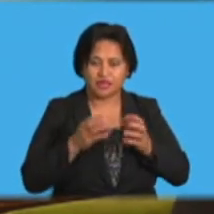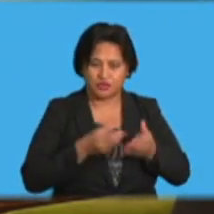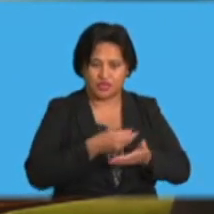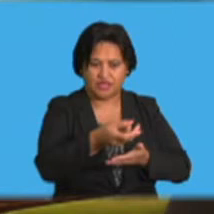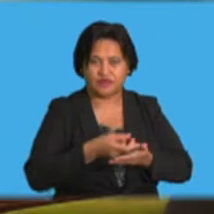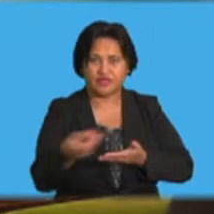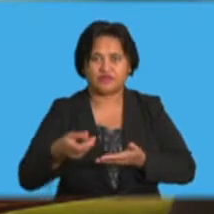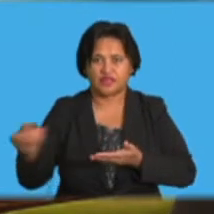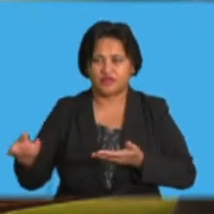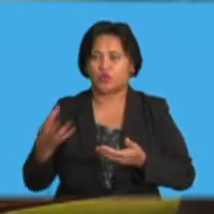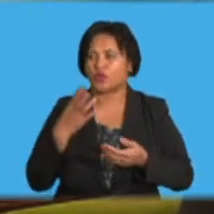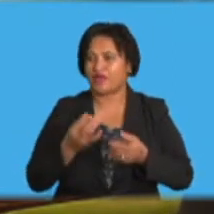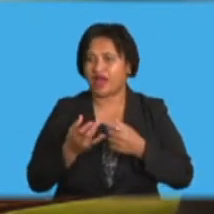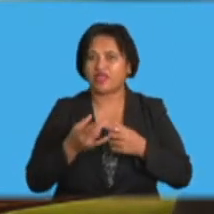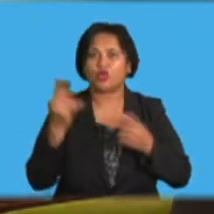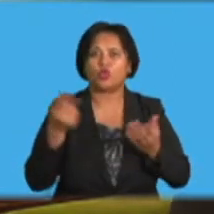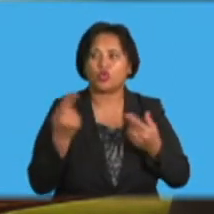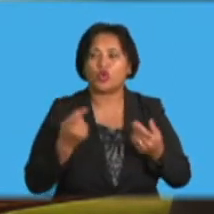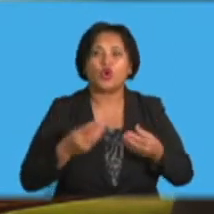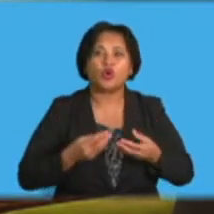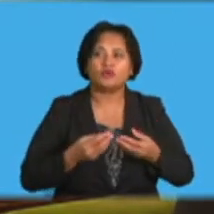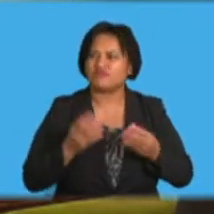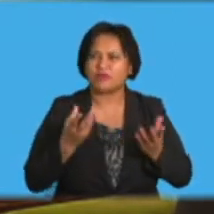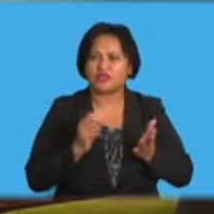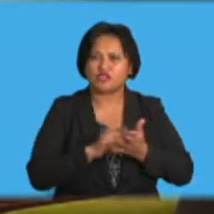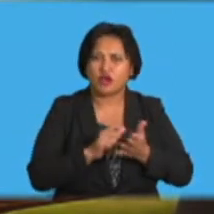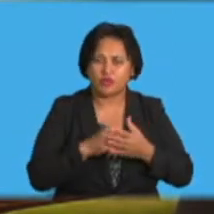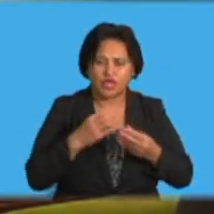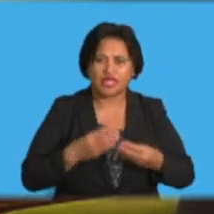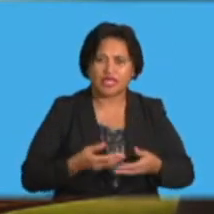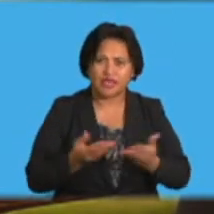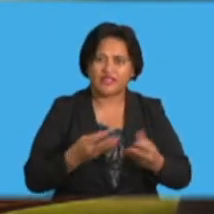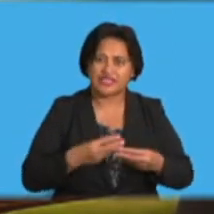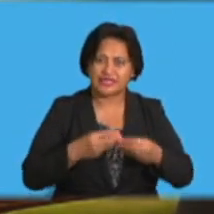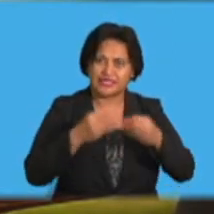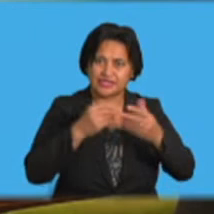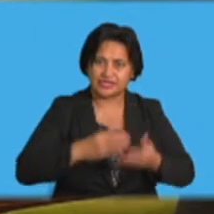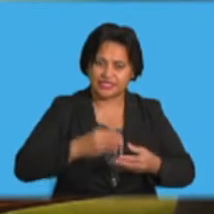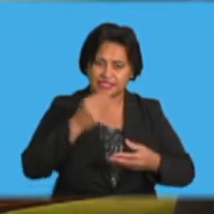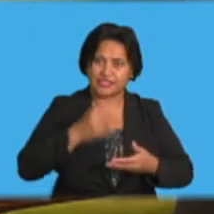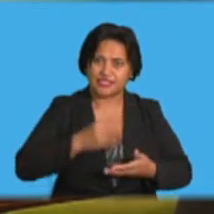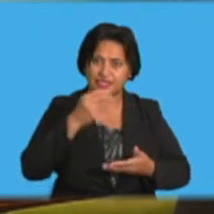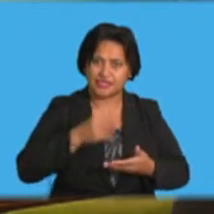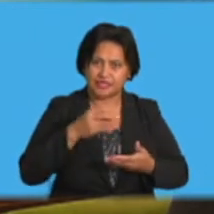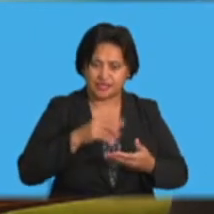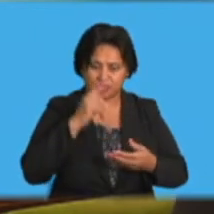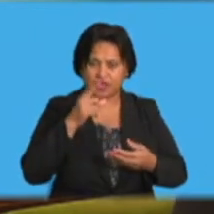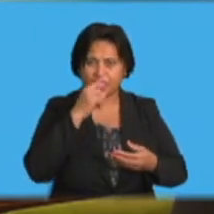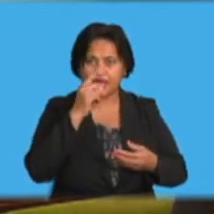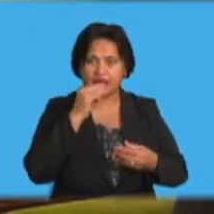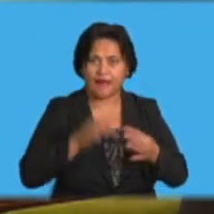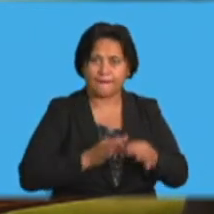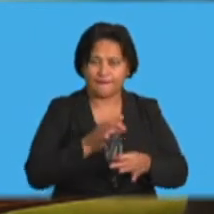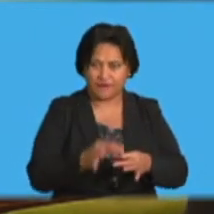of suppliers of seeds and seedlings. And of course, for example, we visited some farms, for example, up Singatoka